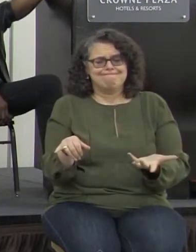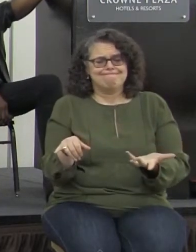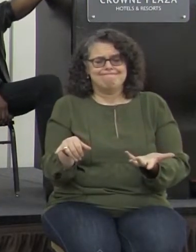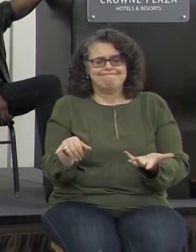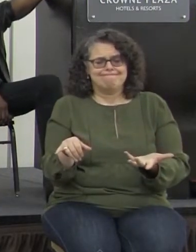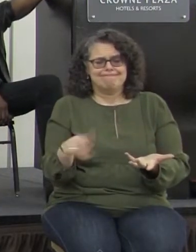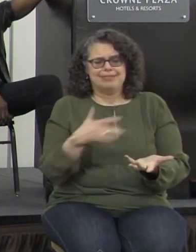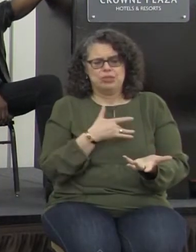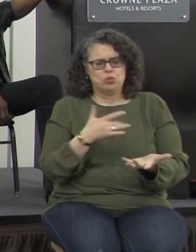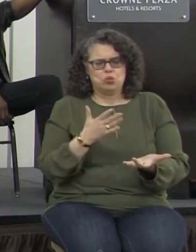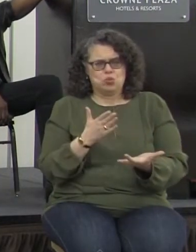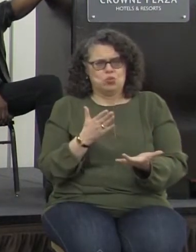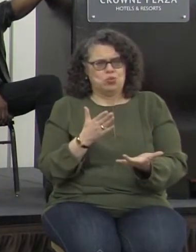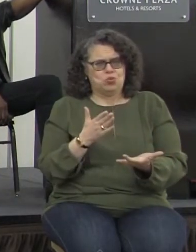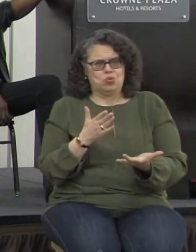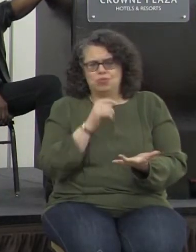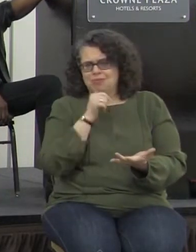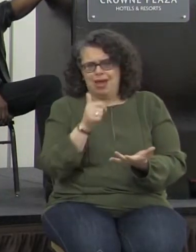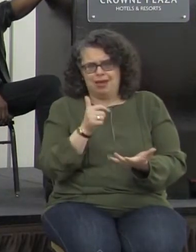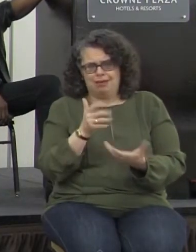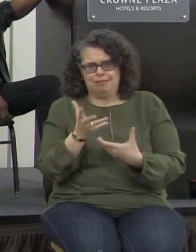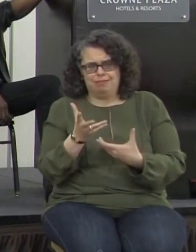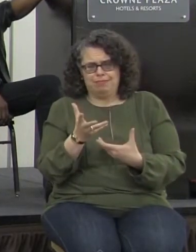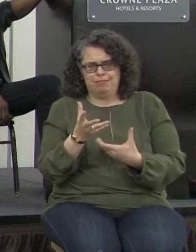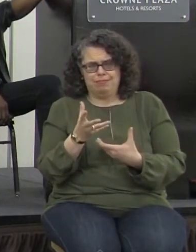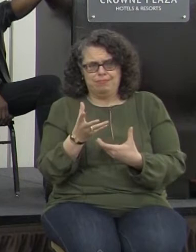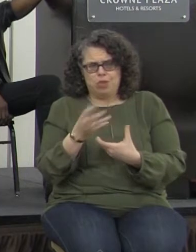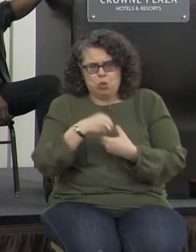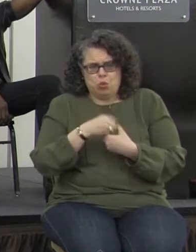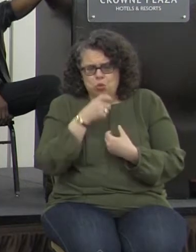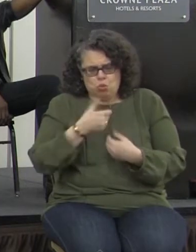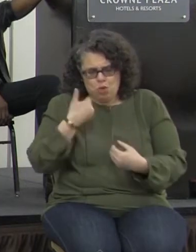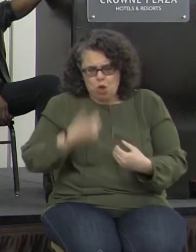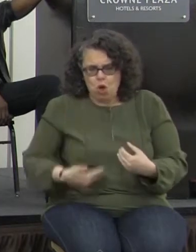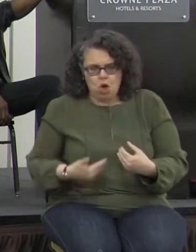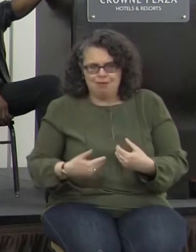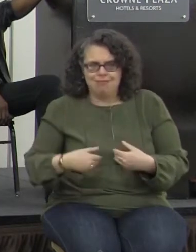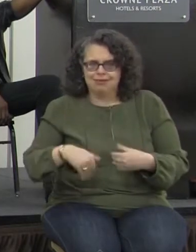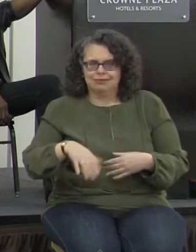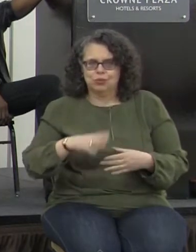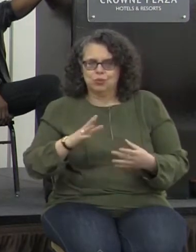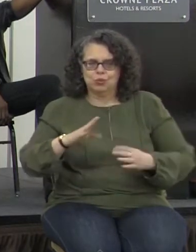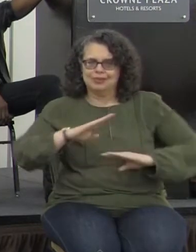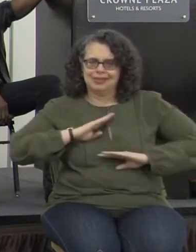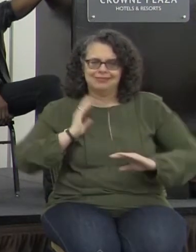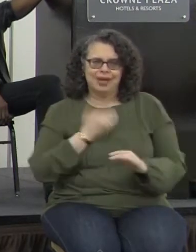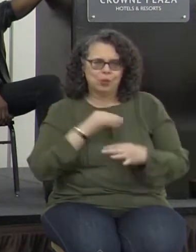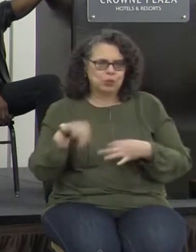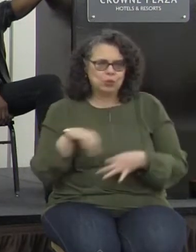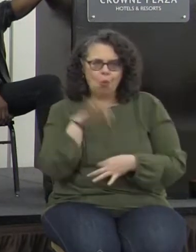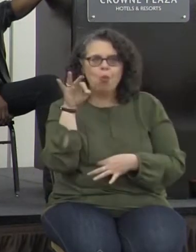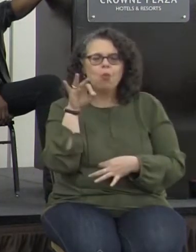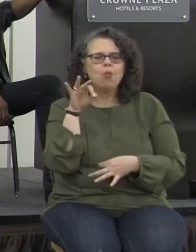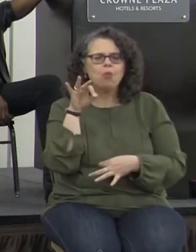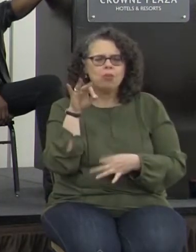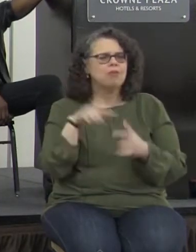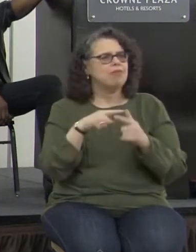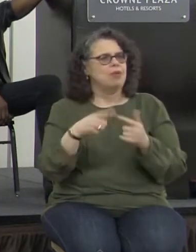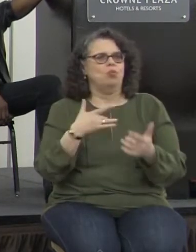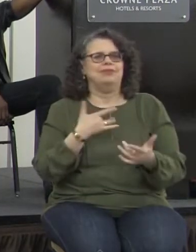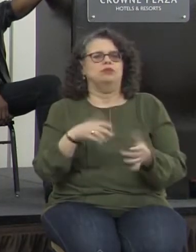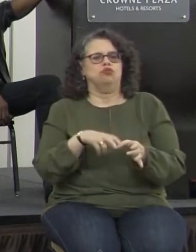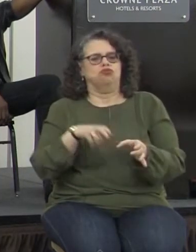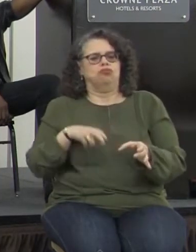part of who we are and ceases to speak to our soul, we tend then to move on.